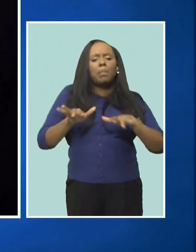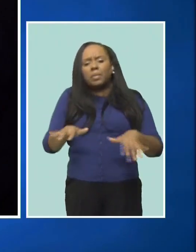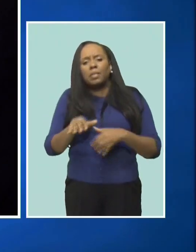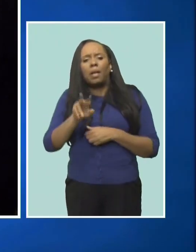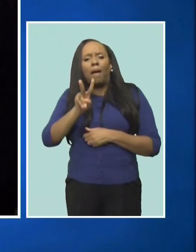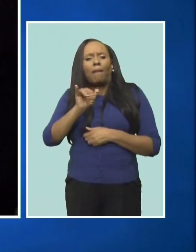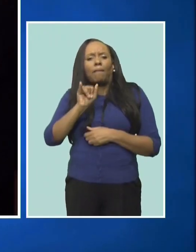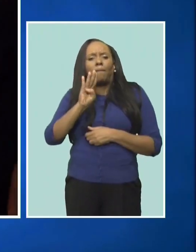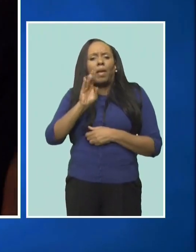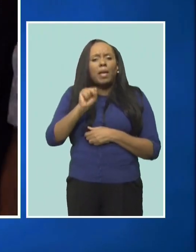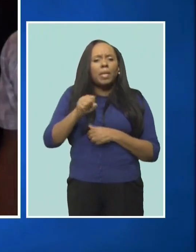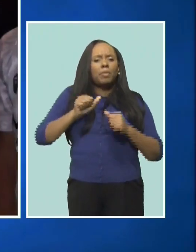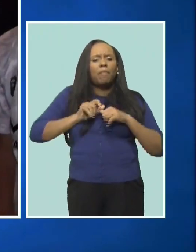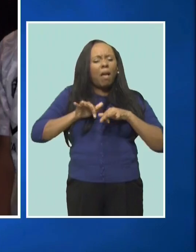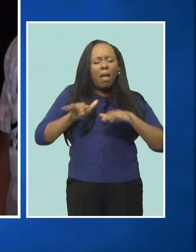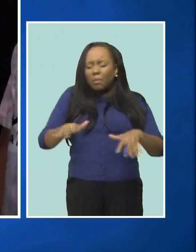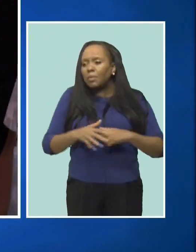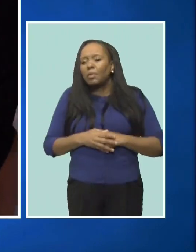are speaking about